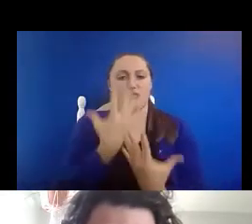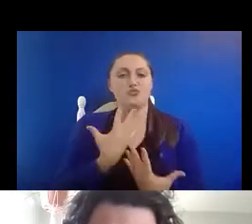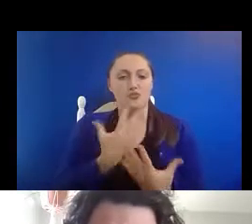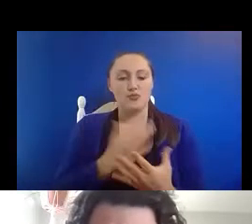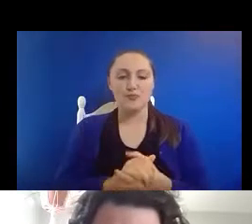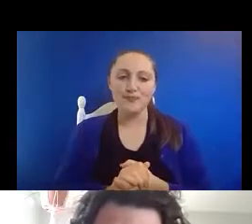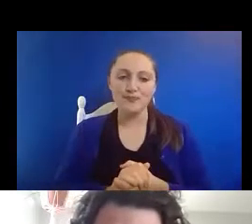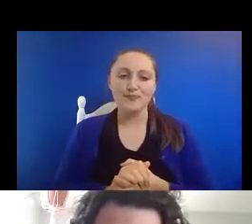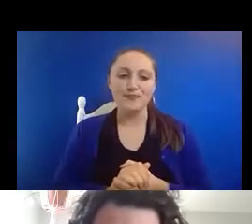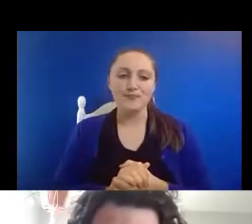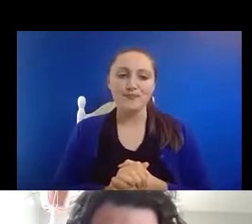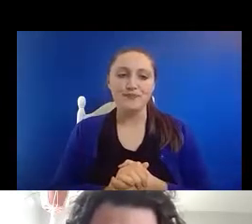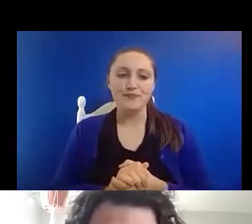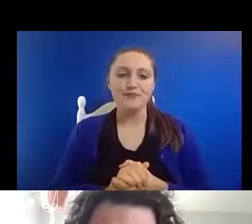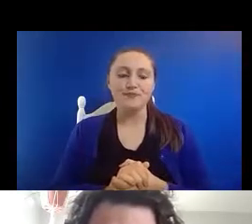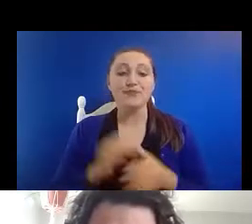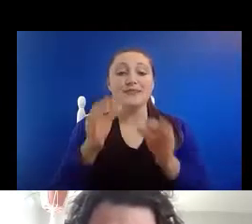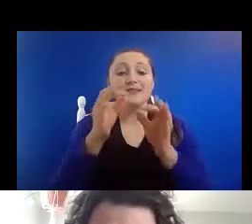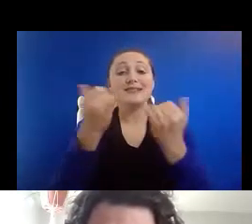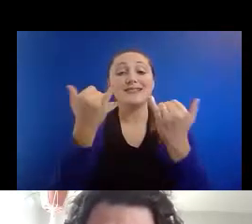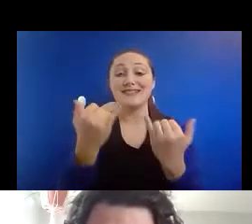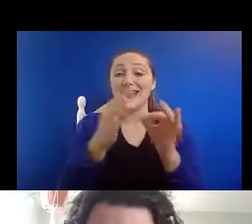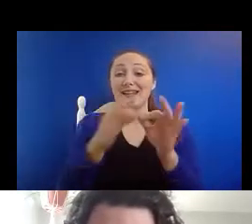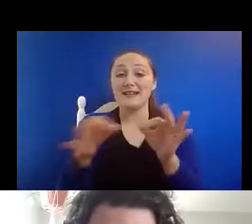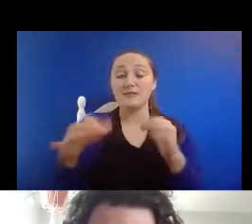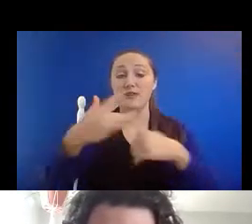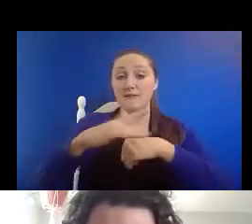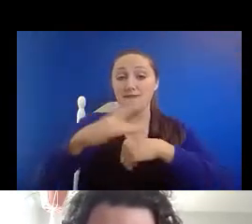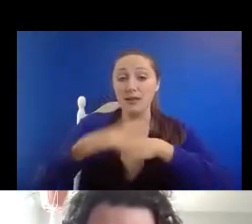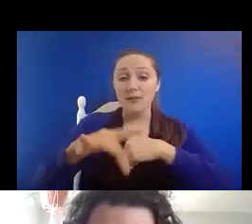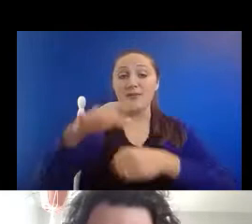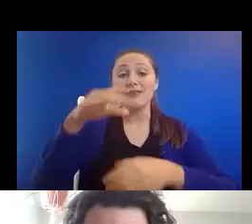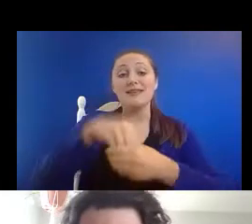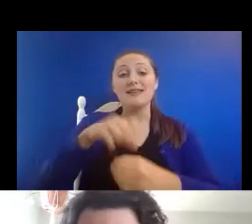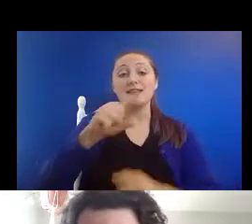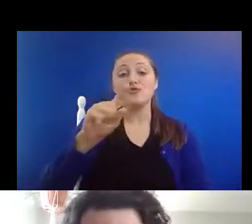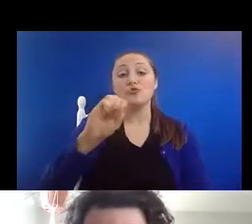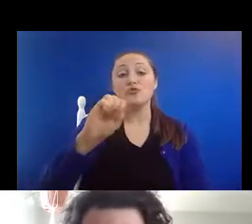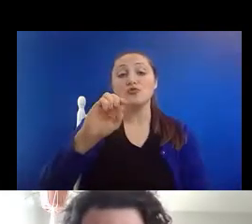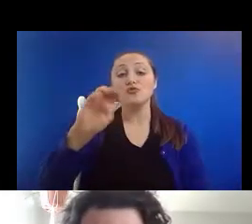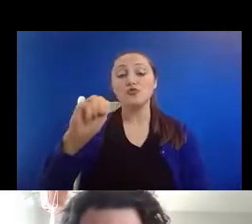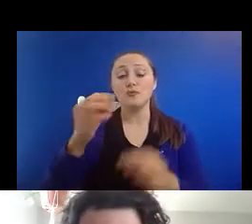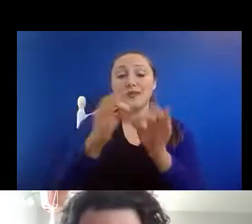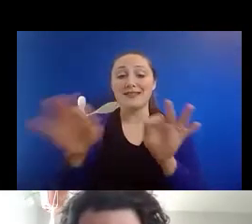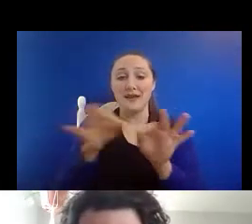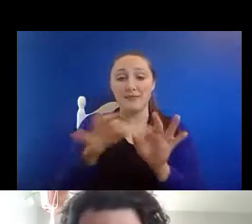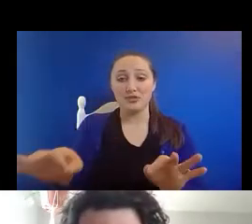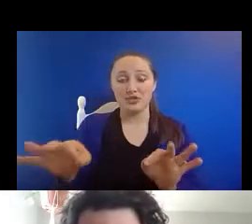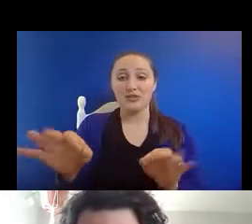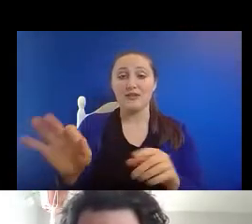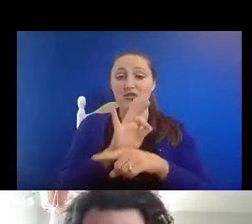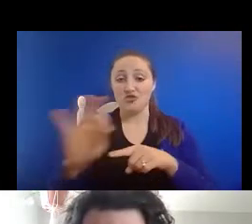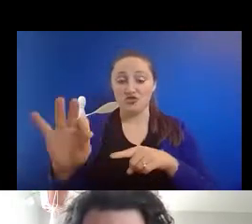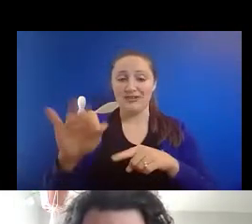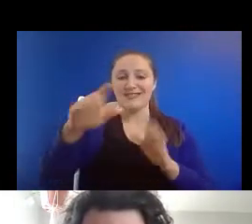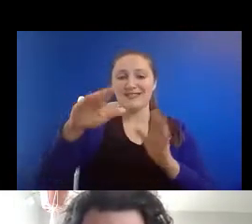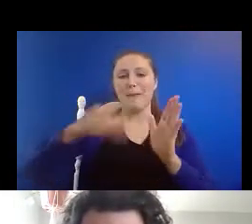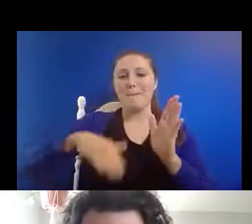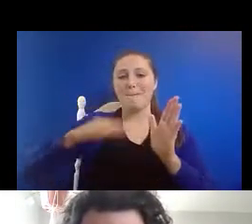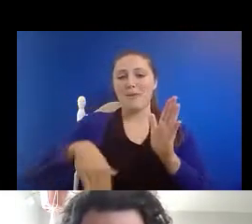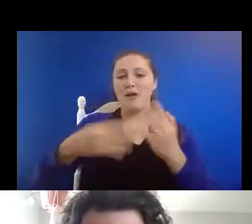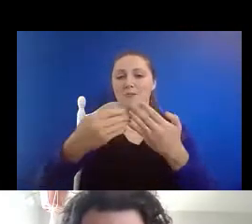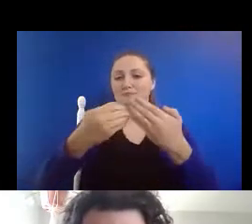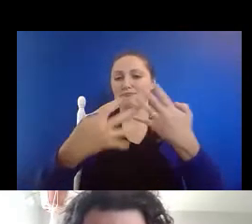Captioning is available for today's Zoom session using the in-Zoom captioning function. At the bottom of the bottom menu to